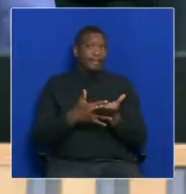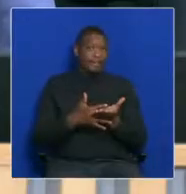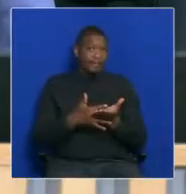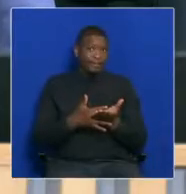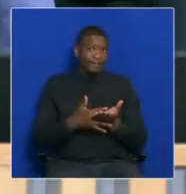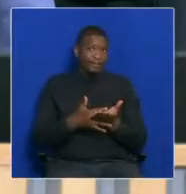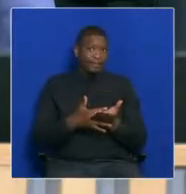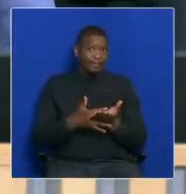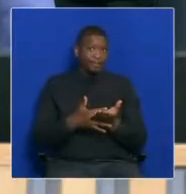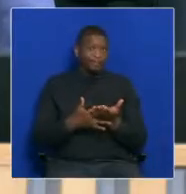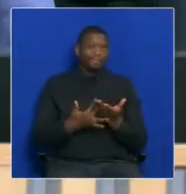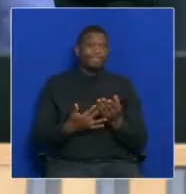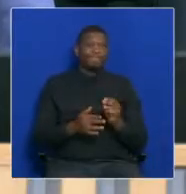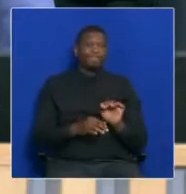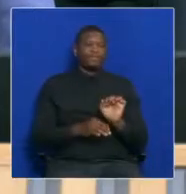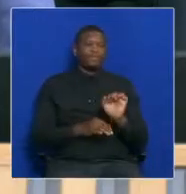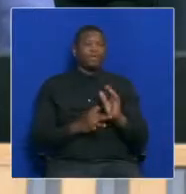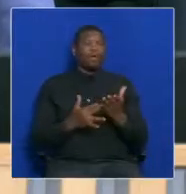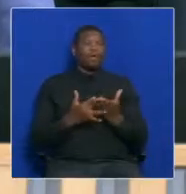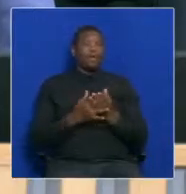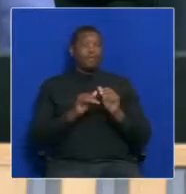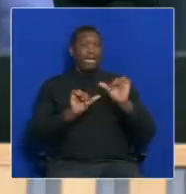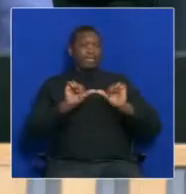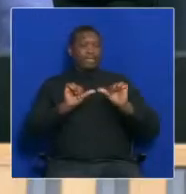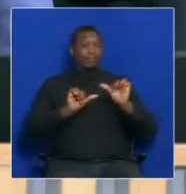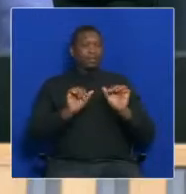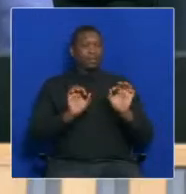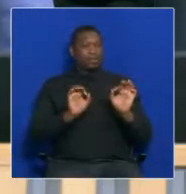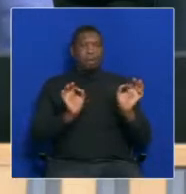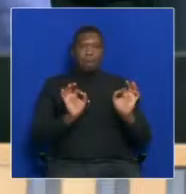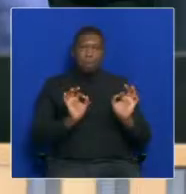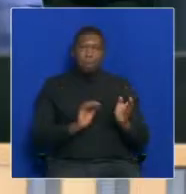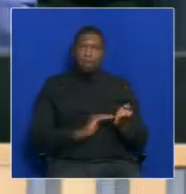case assessment report is not there, that